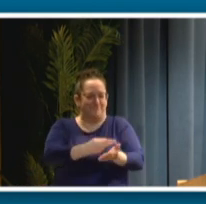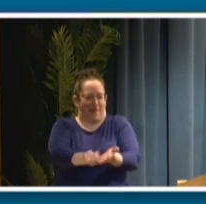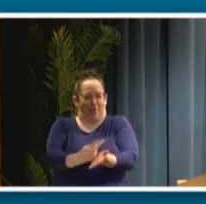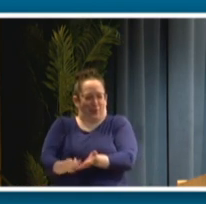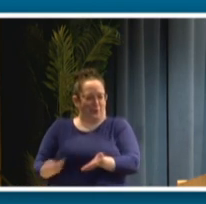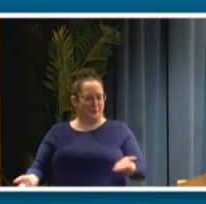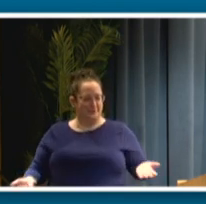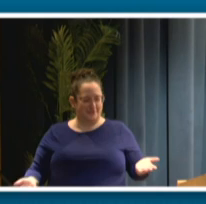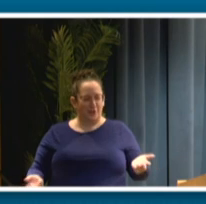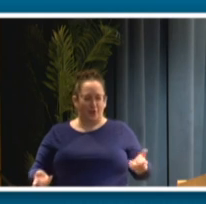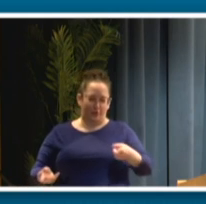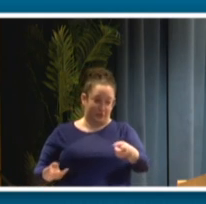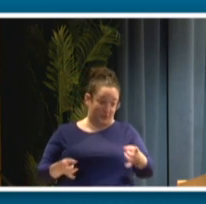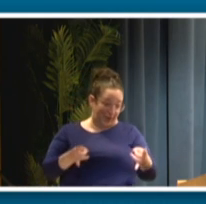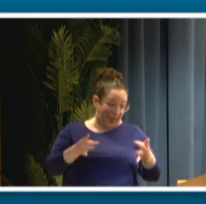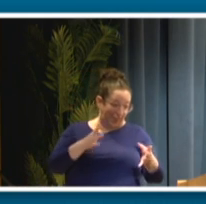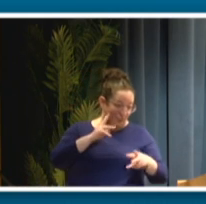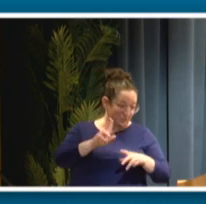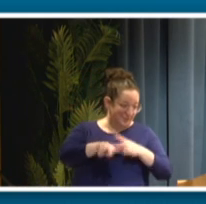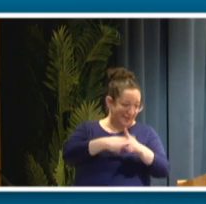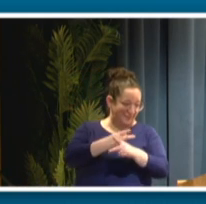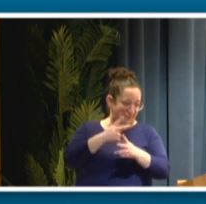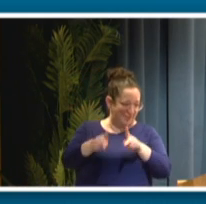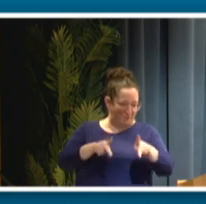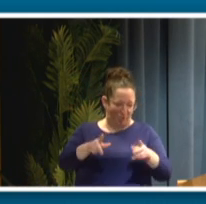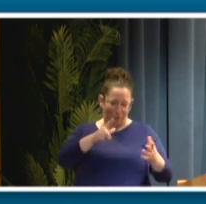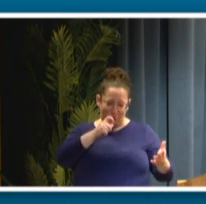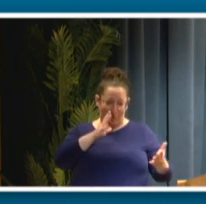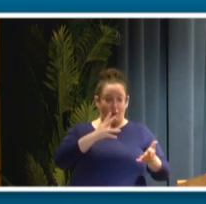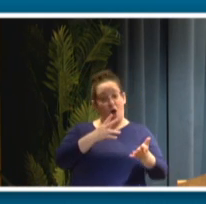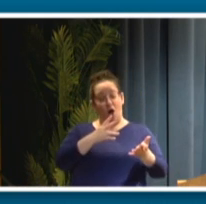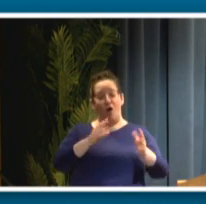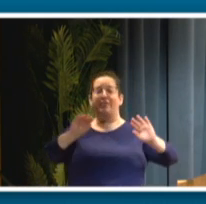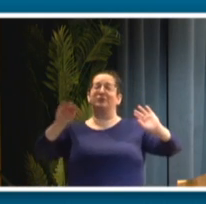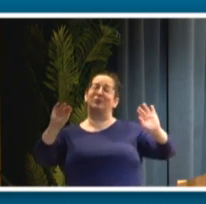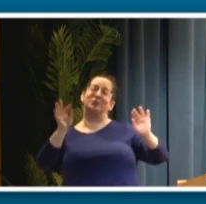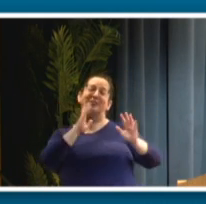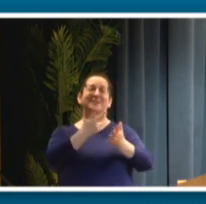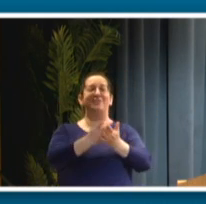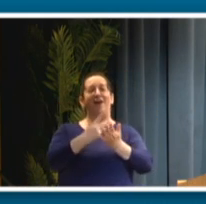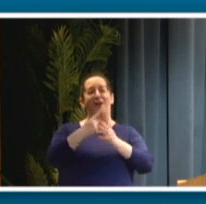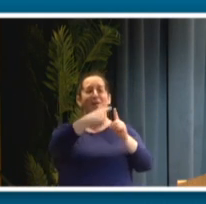course you do, right? Anyway, it's so weird, right? So here's the thing.